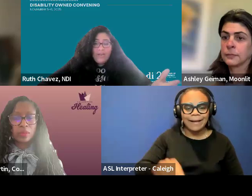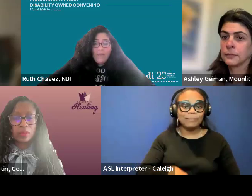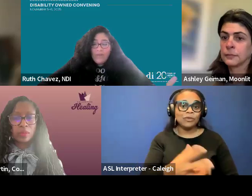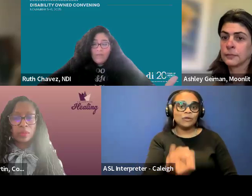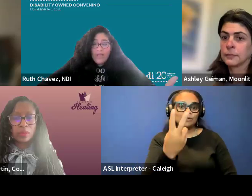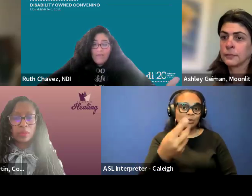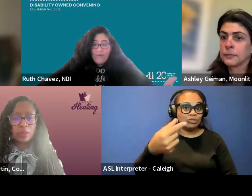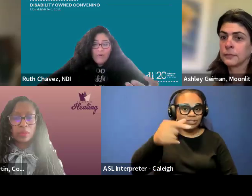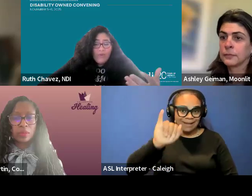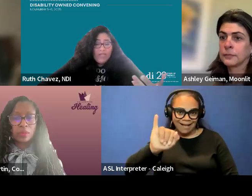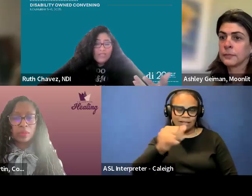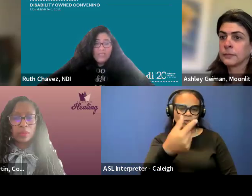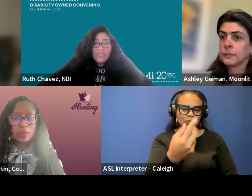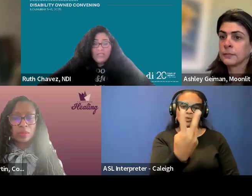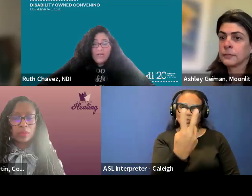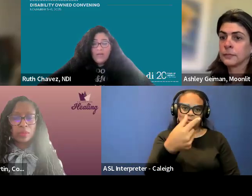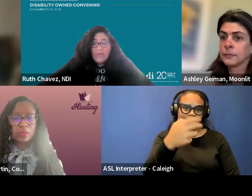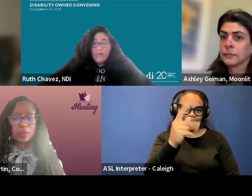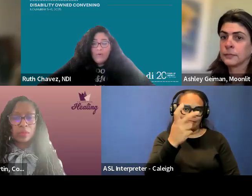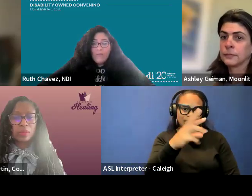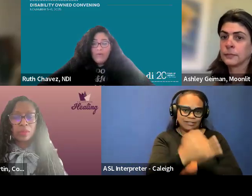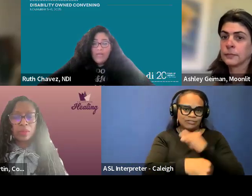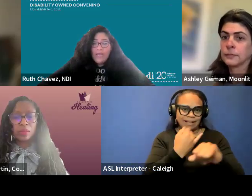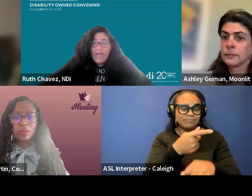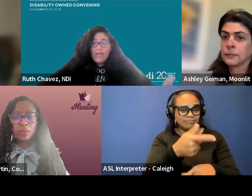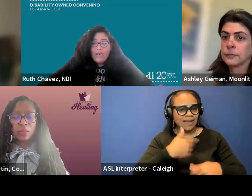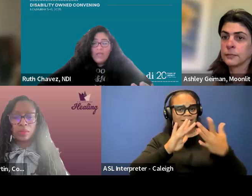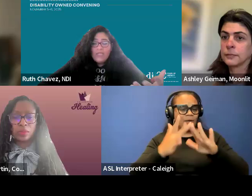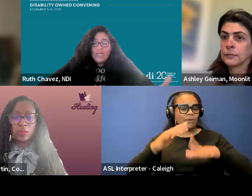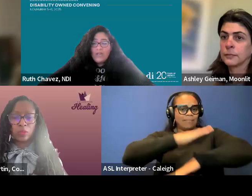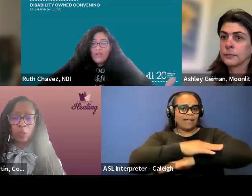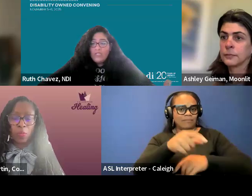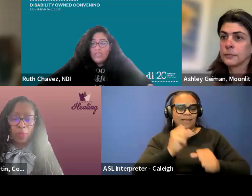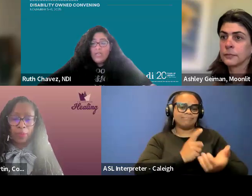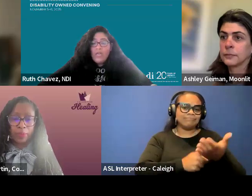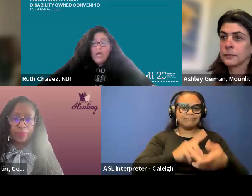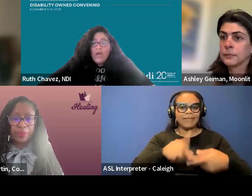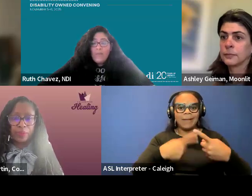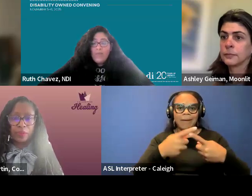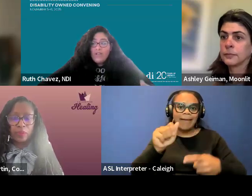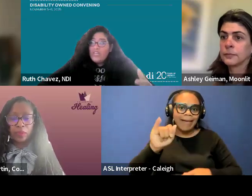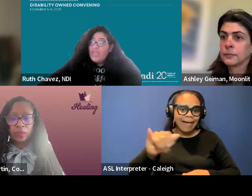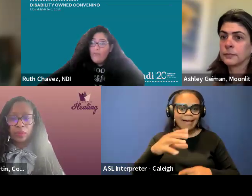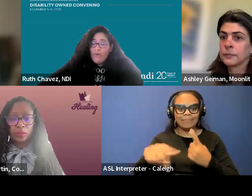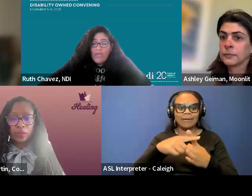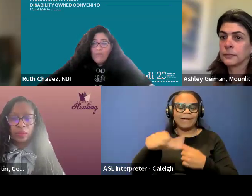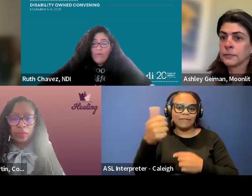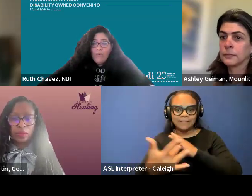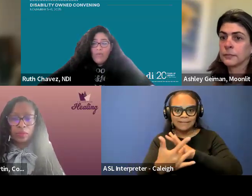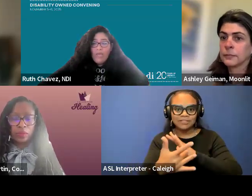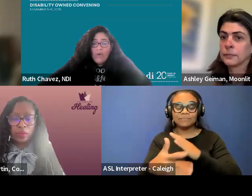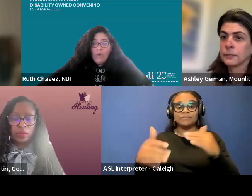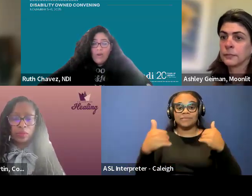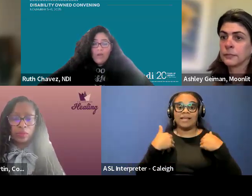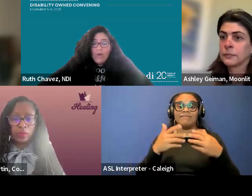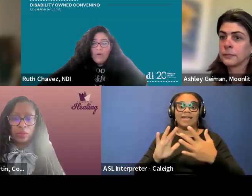have a networking platform where you can discuss more about AI and technology. There's a networking